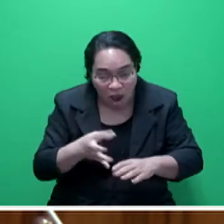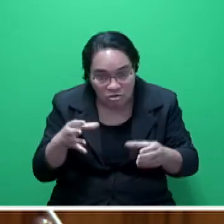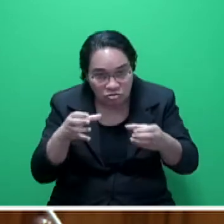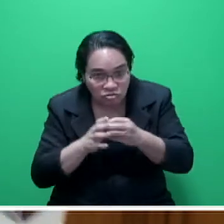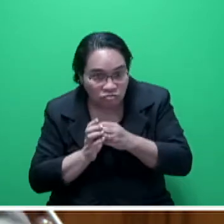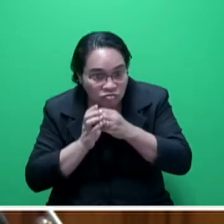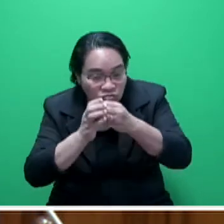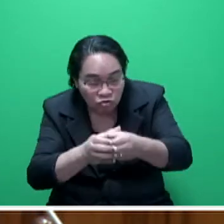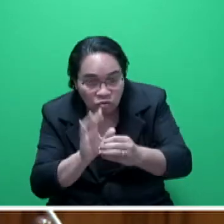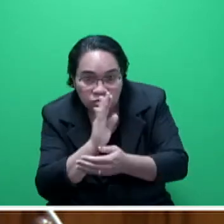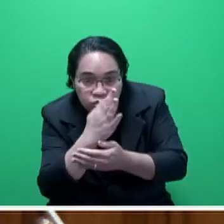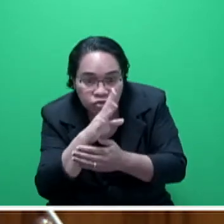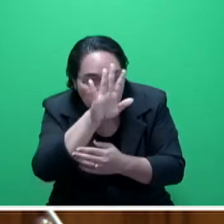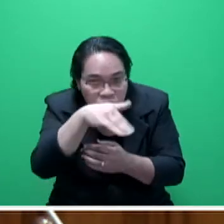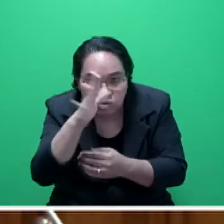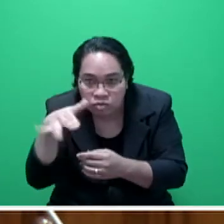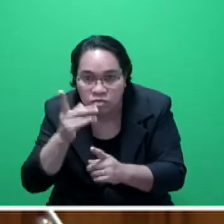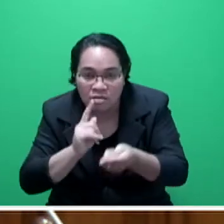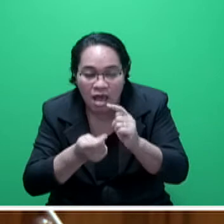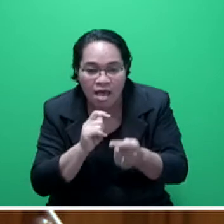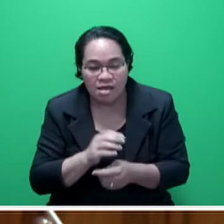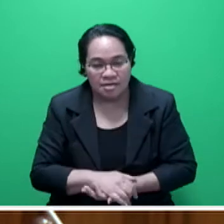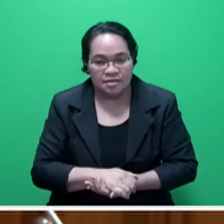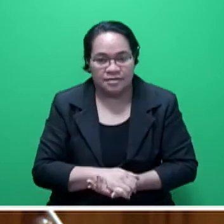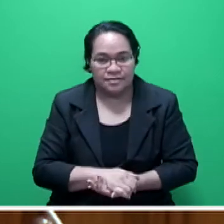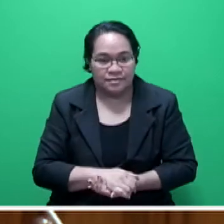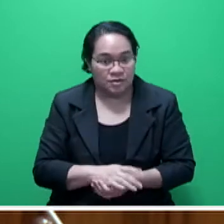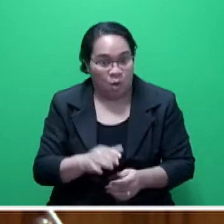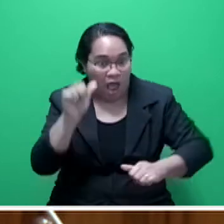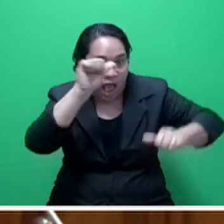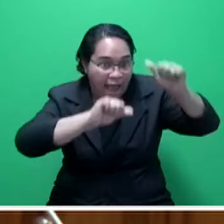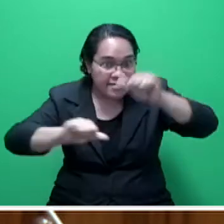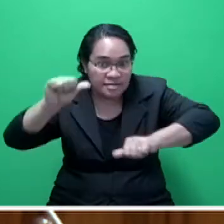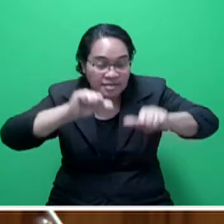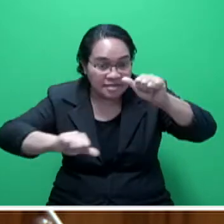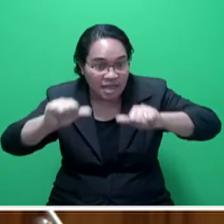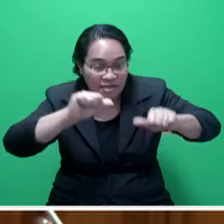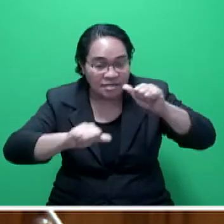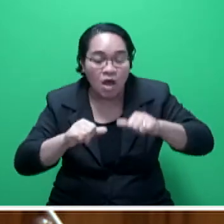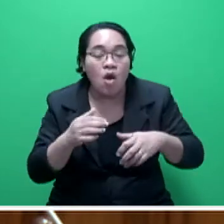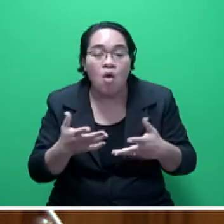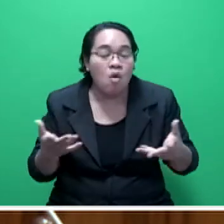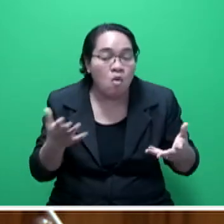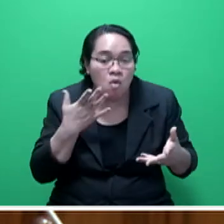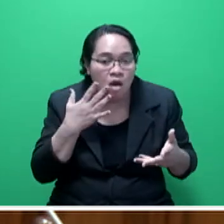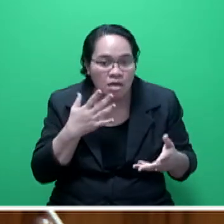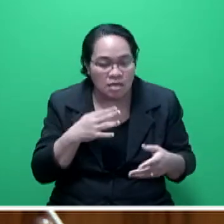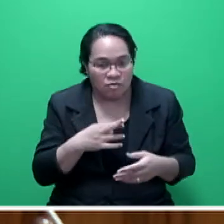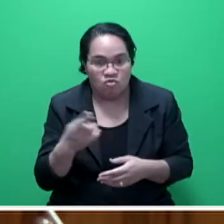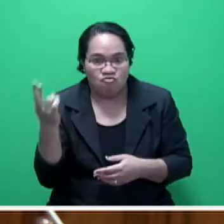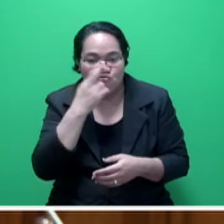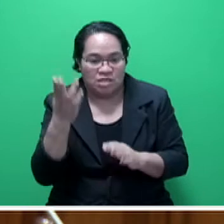force on a case-by-case basis. Honourable Speaker, these assessments for permission to enter Fiji are undertaken on a risk-based